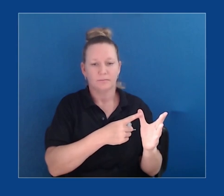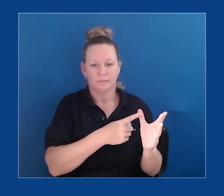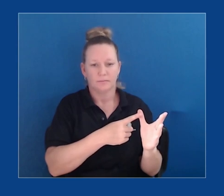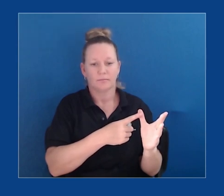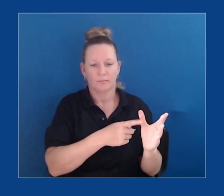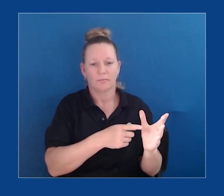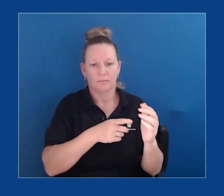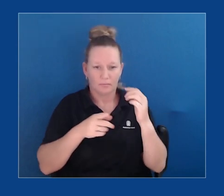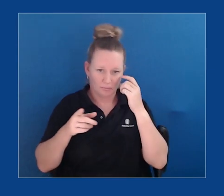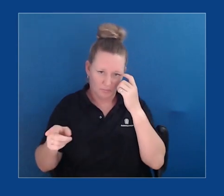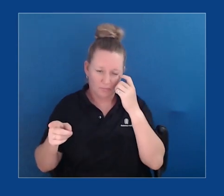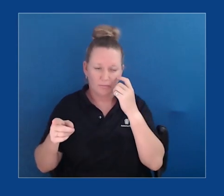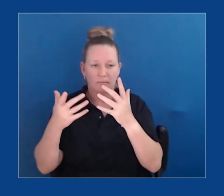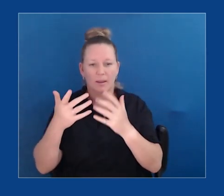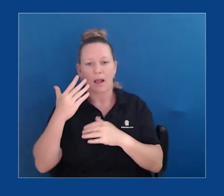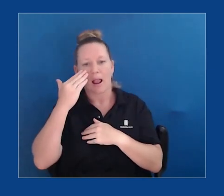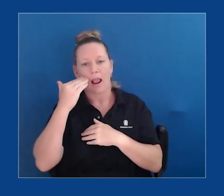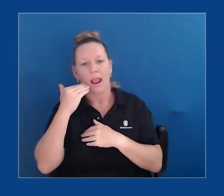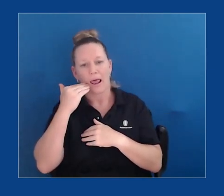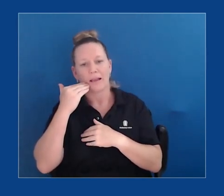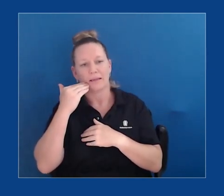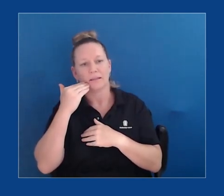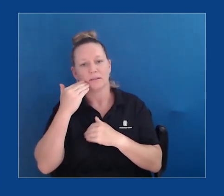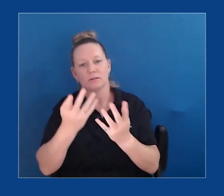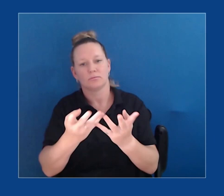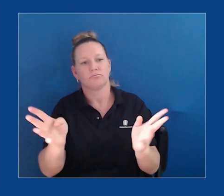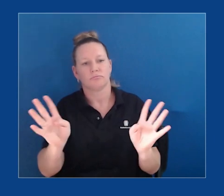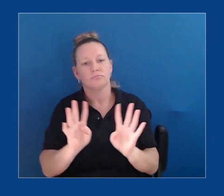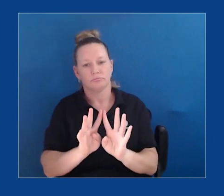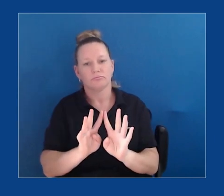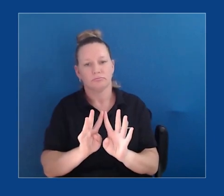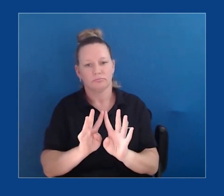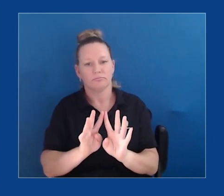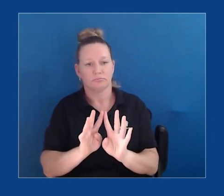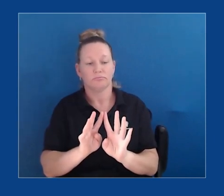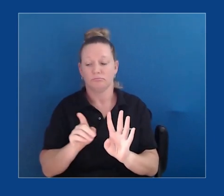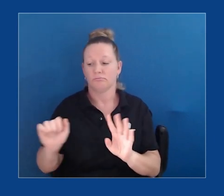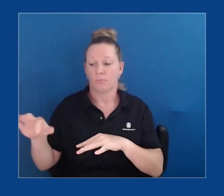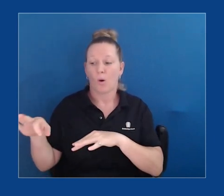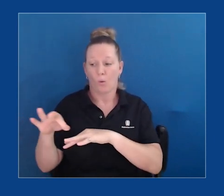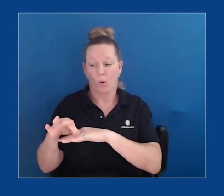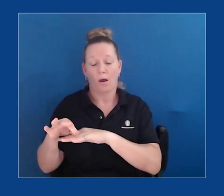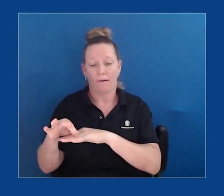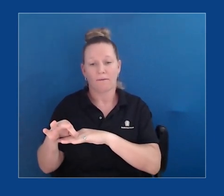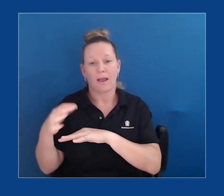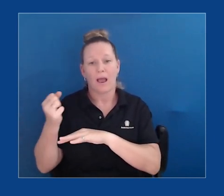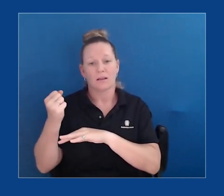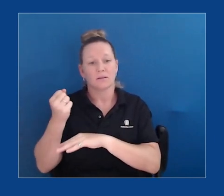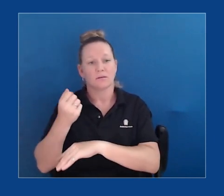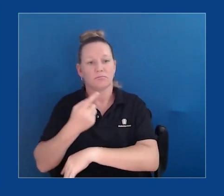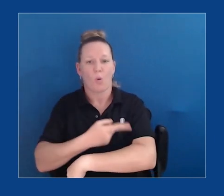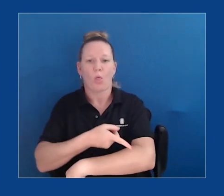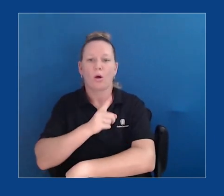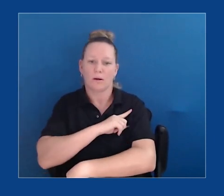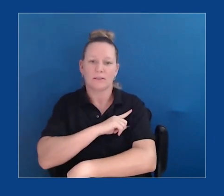for ladies. She's got a voice, and she's authorized to talk to all